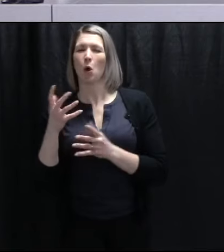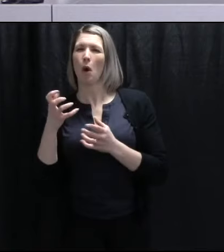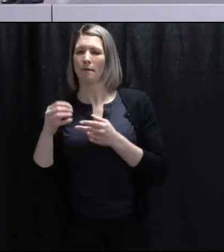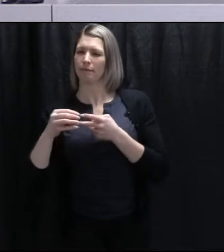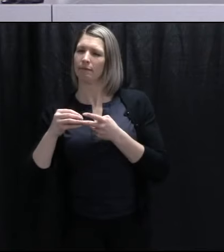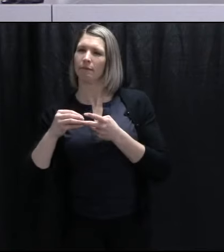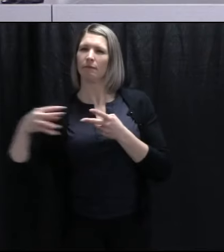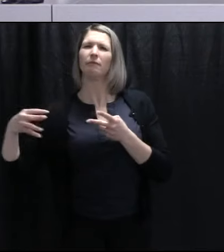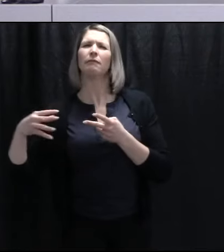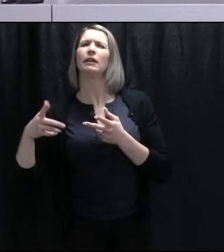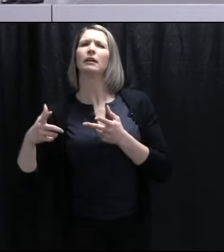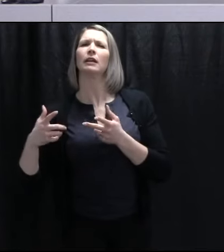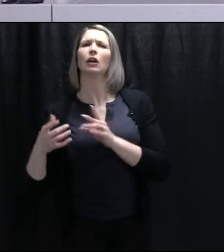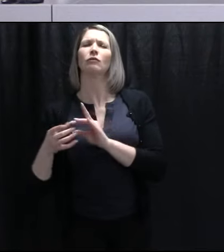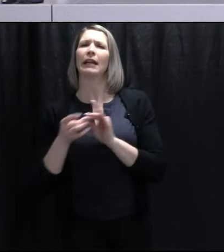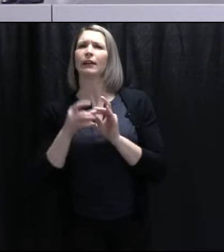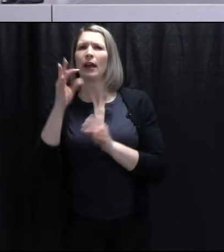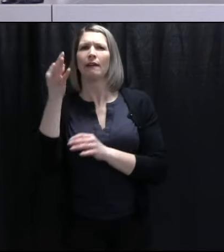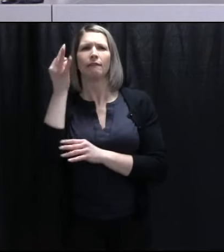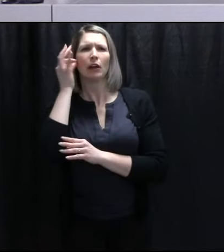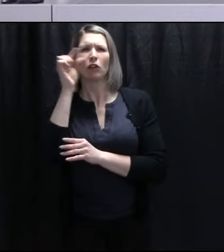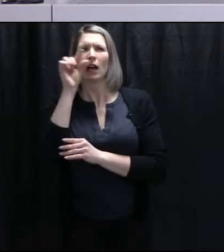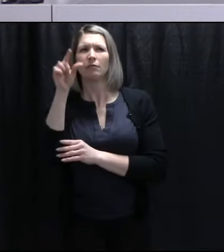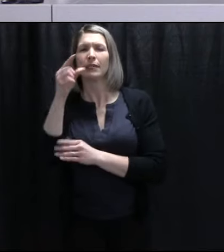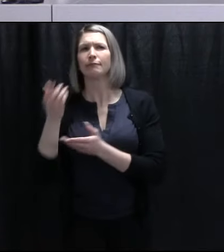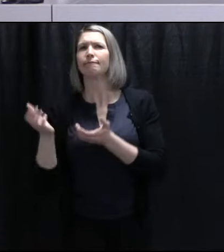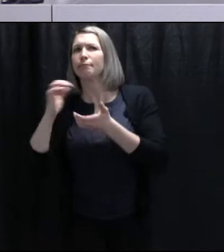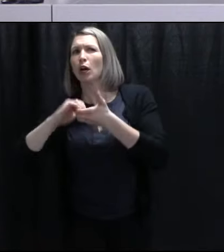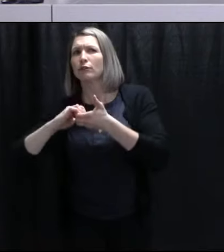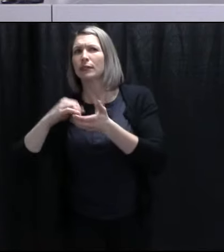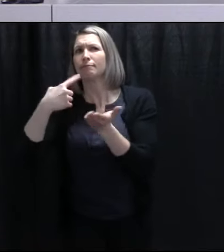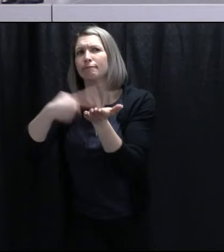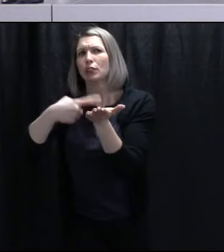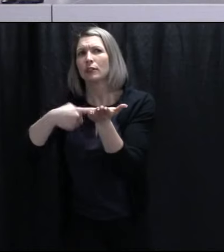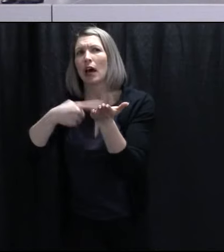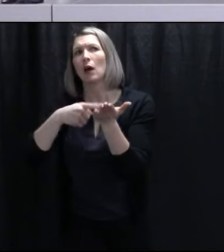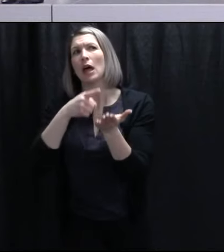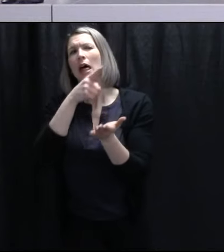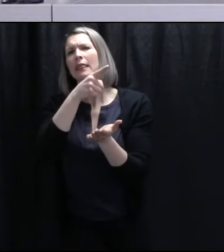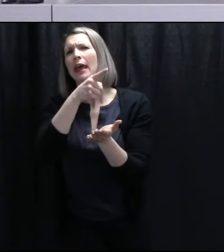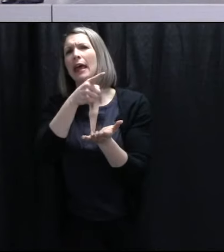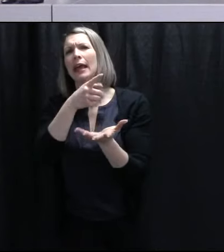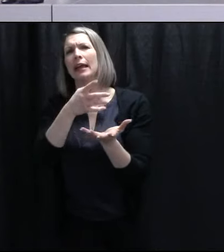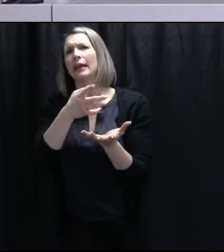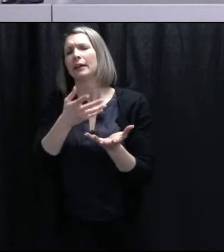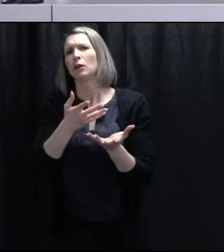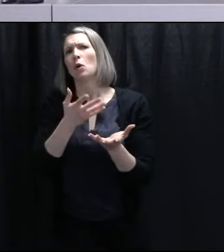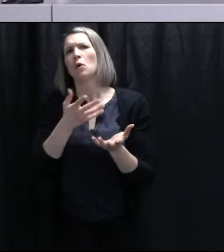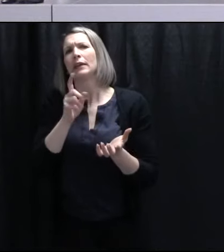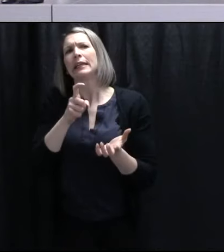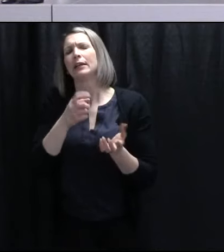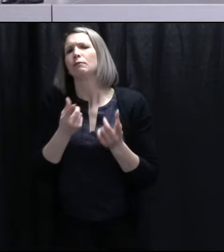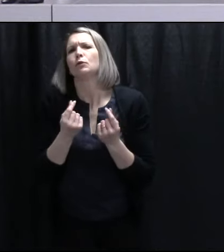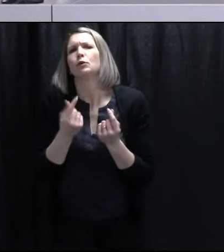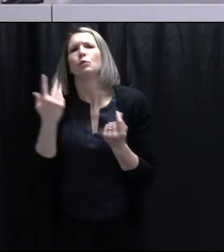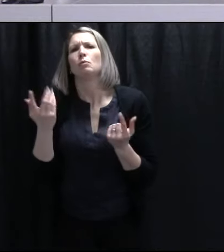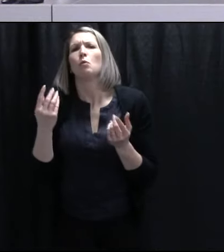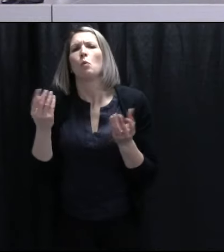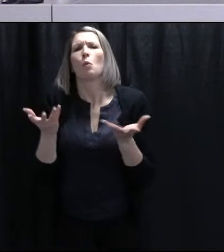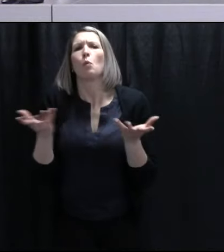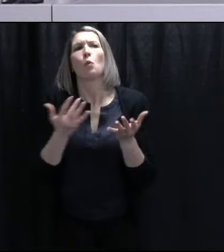keep referring to talks with the federal government. What is it that the federal government needs to do for your province, and what